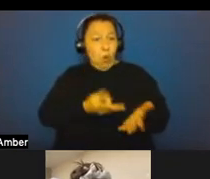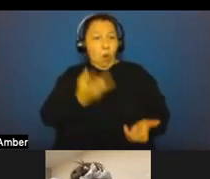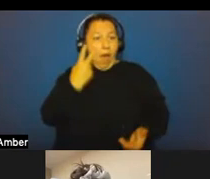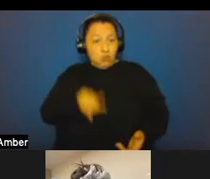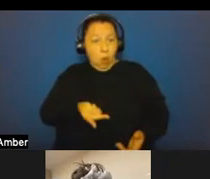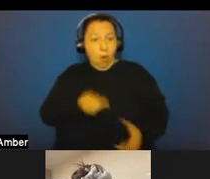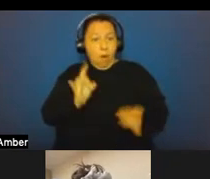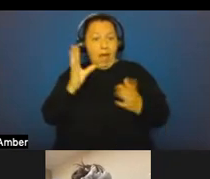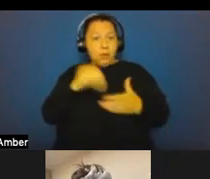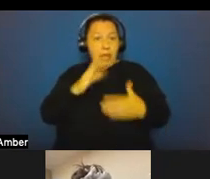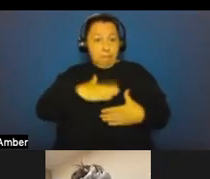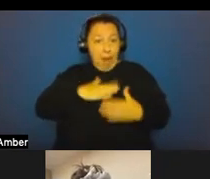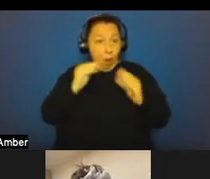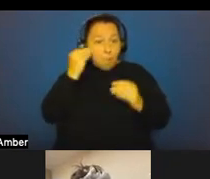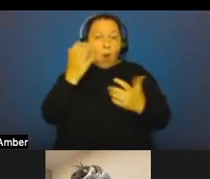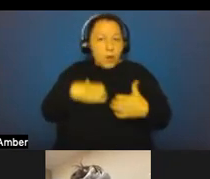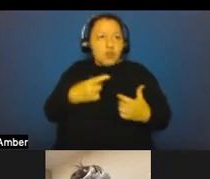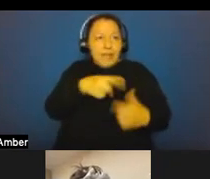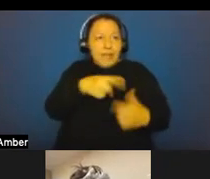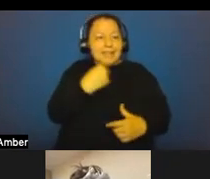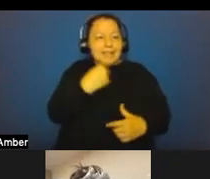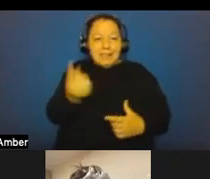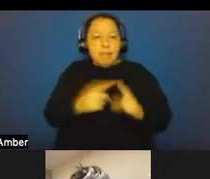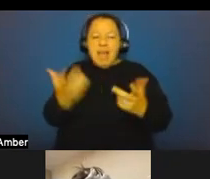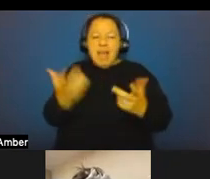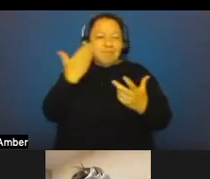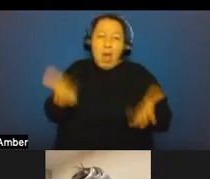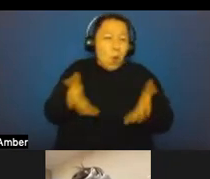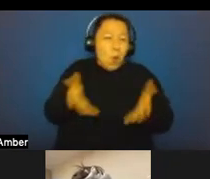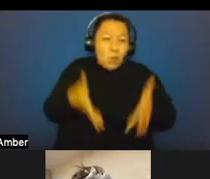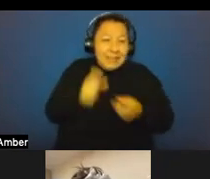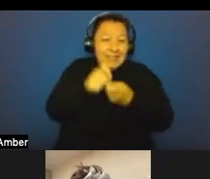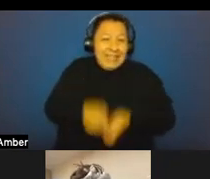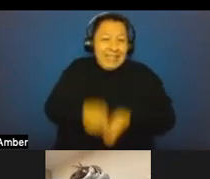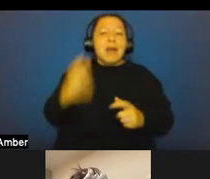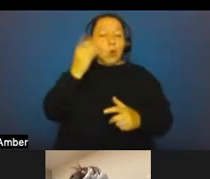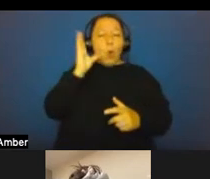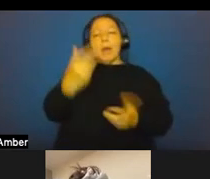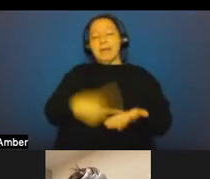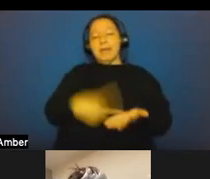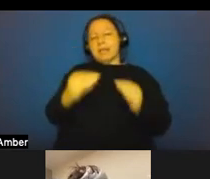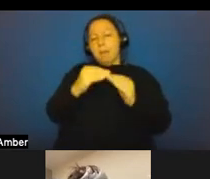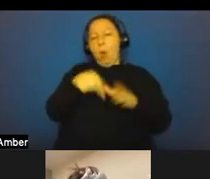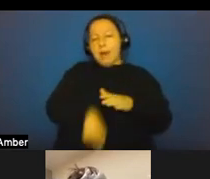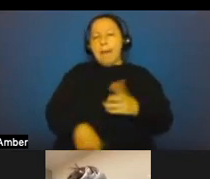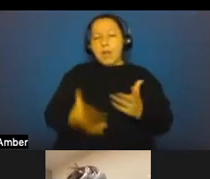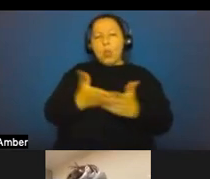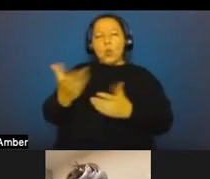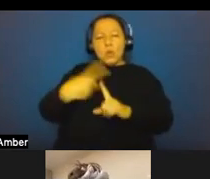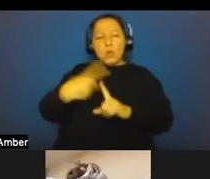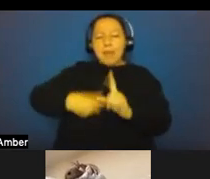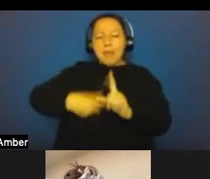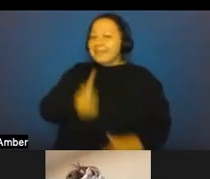the rest of the details are. I just know that we'll be exploring that more throughout the month, that it is not an